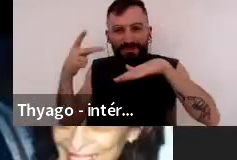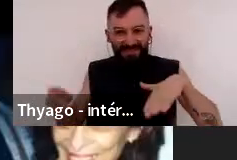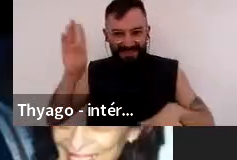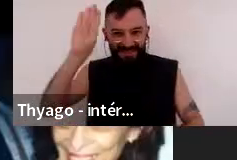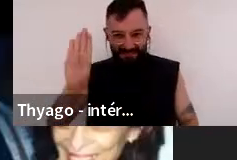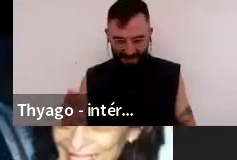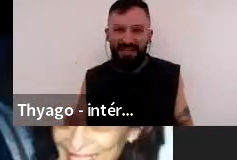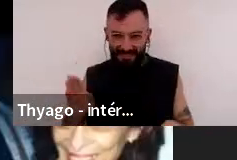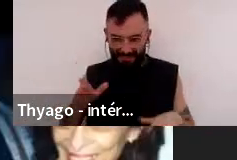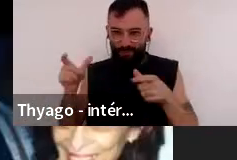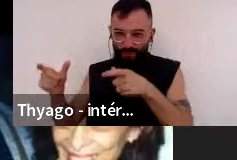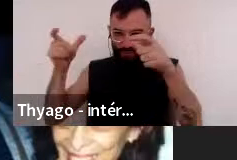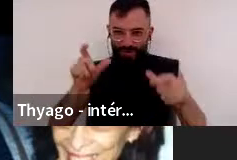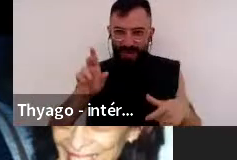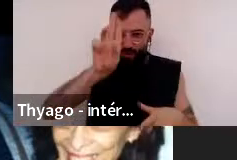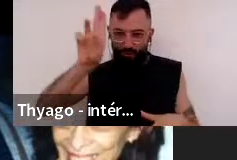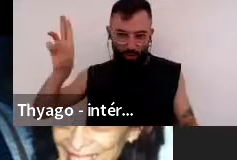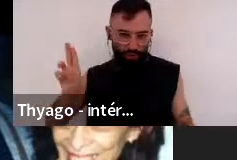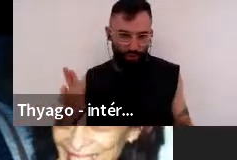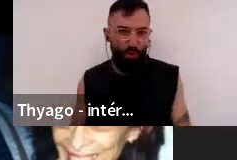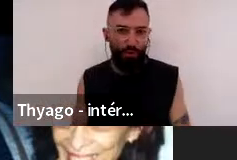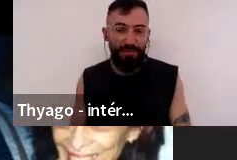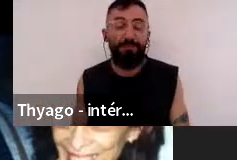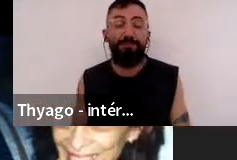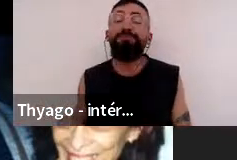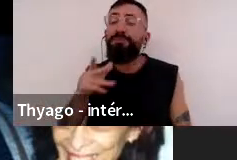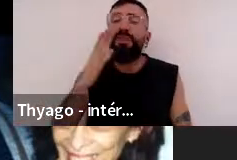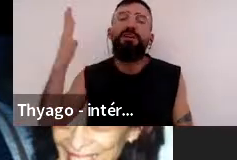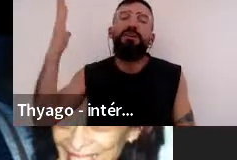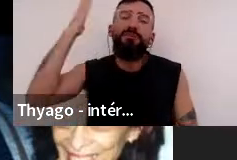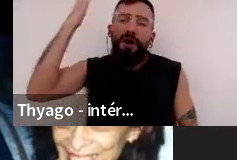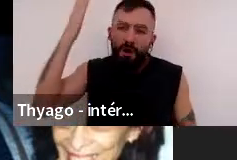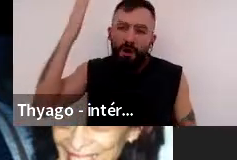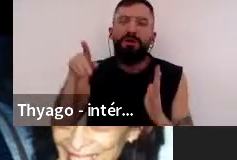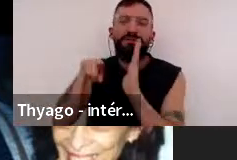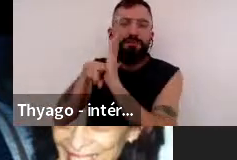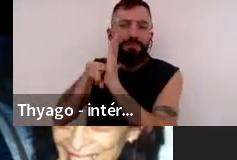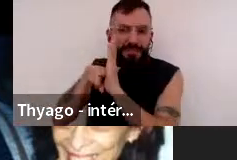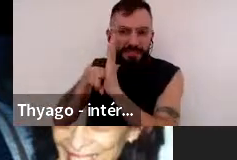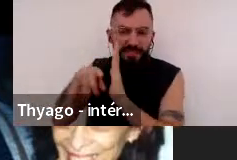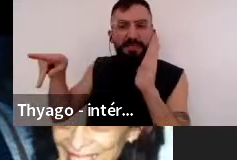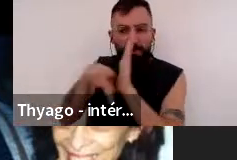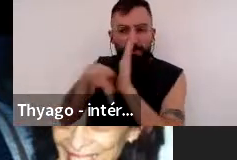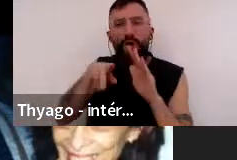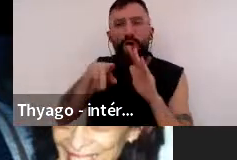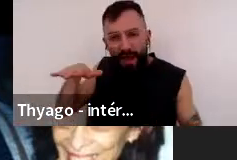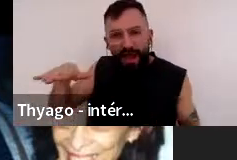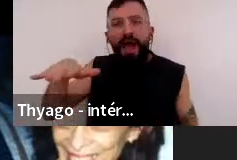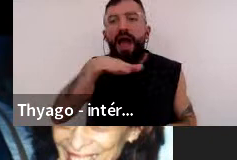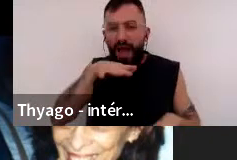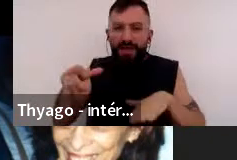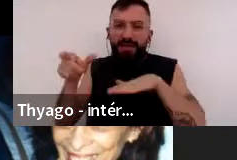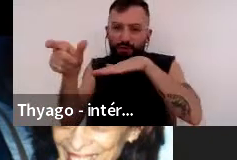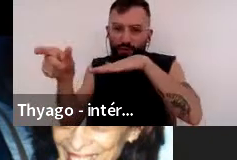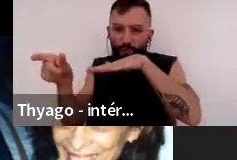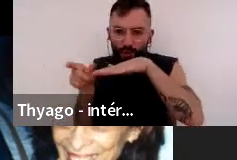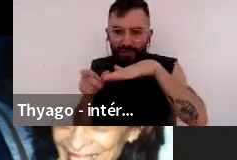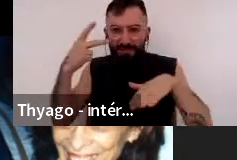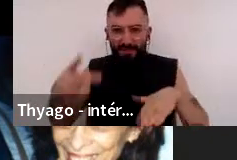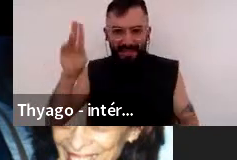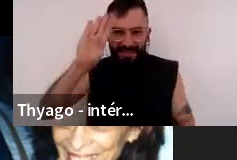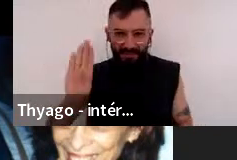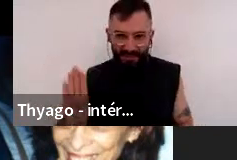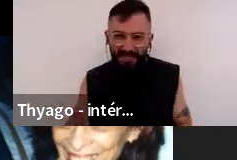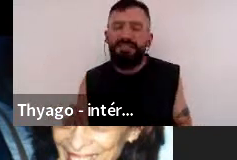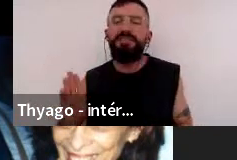One of the most prominent and influential researchers in the field of toponymy in Brazil